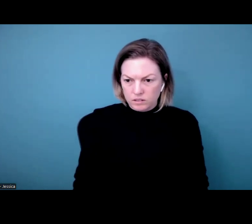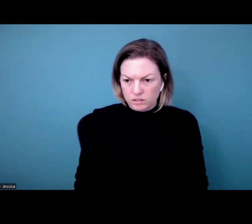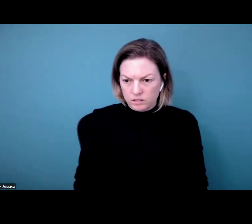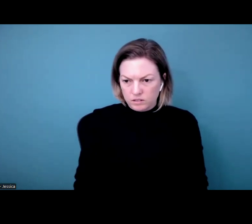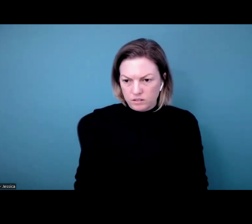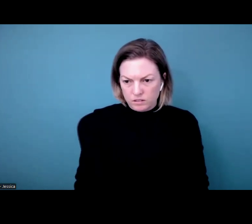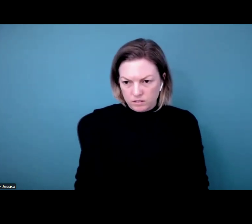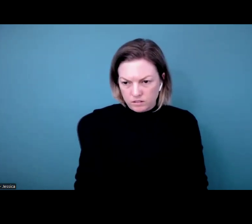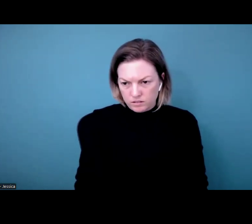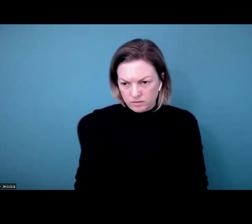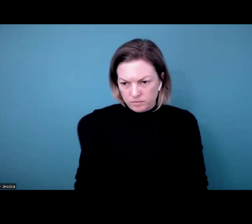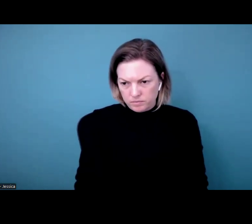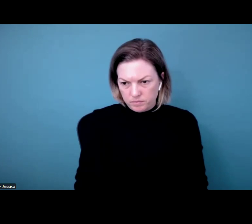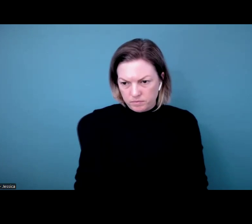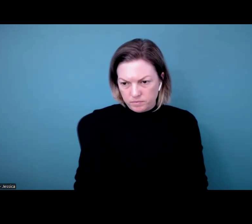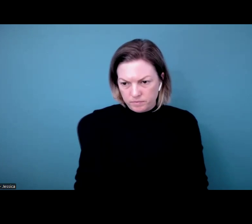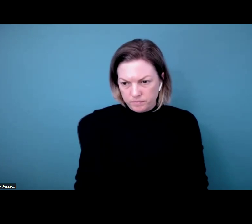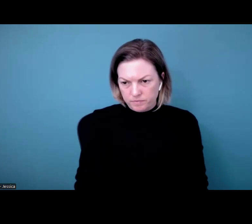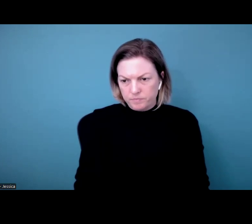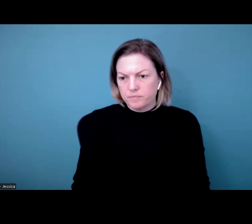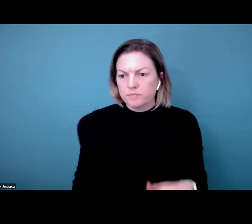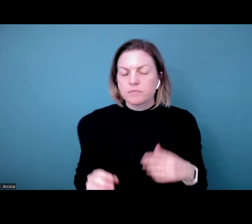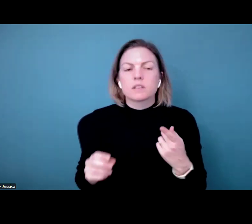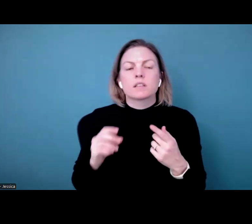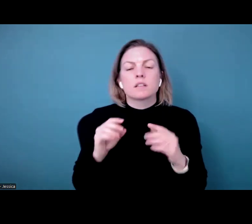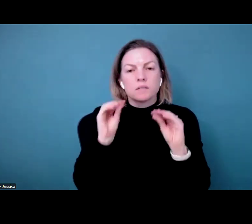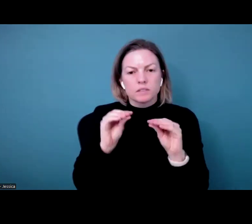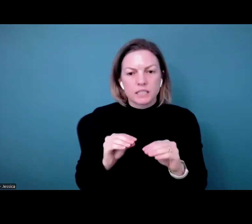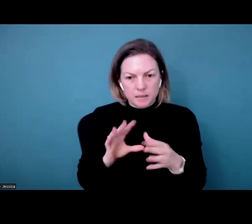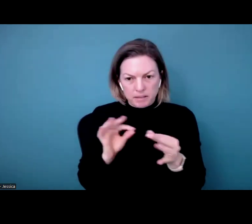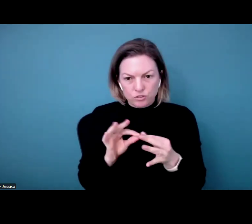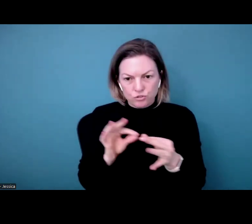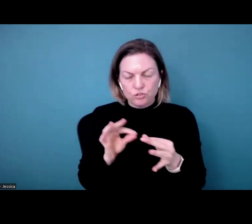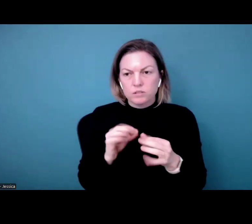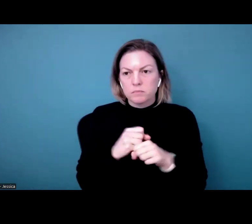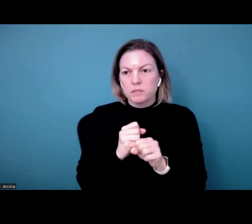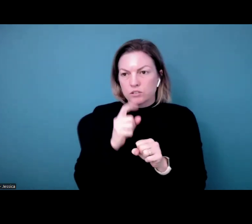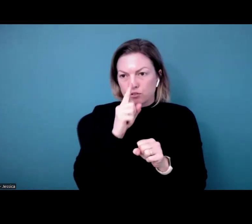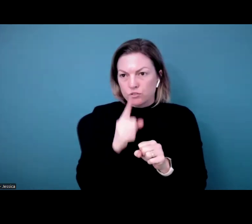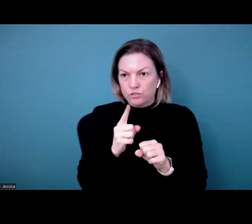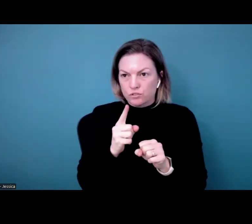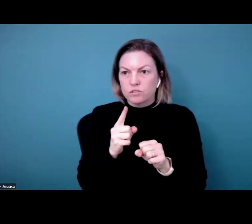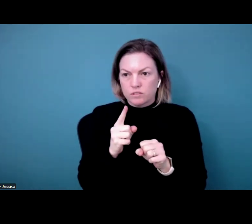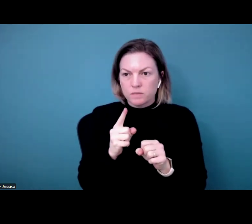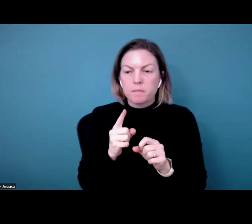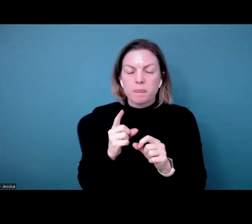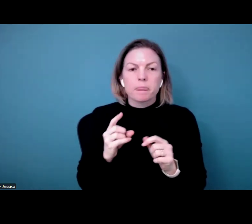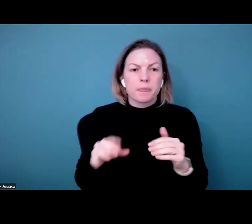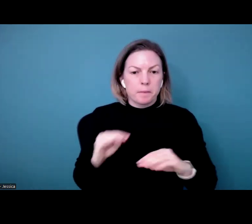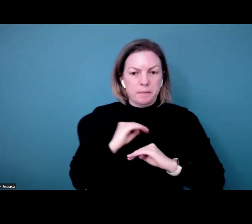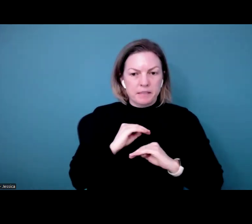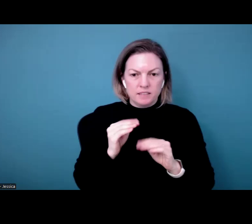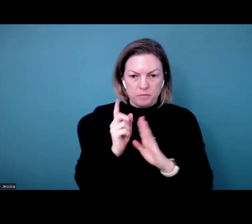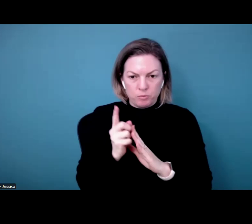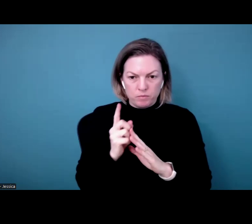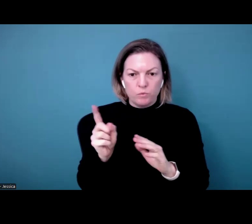care in crafting the message and making sure that it really meets the moment where we are today in our